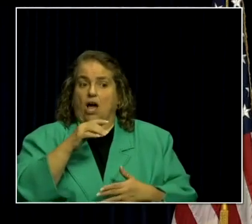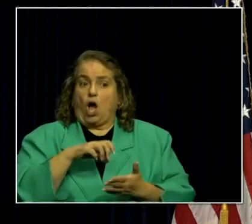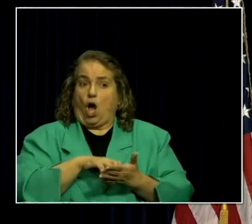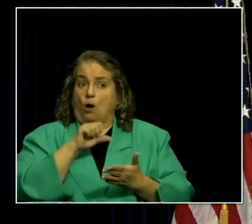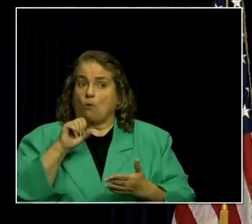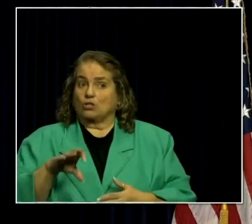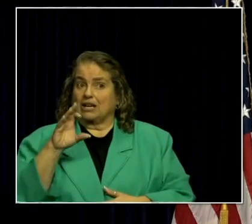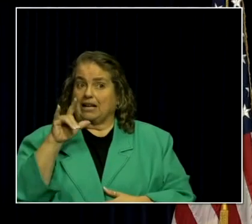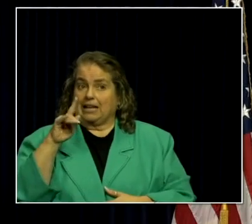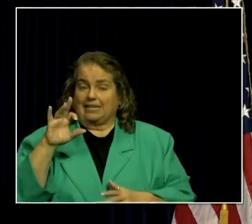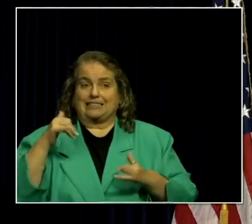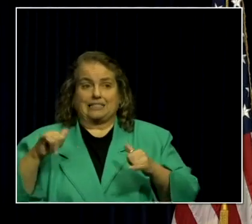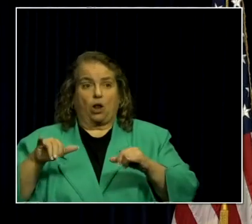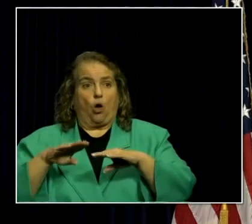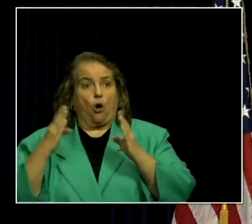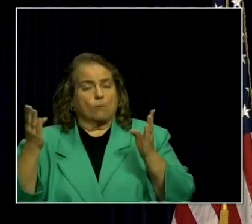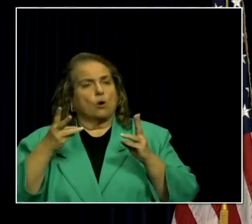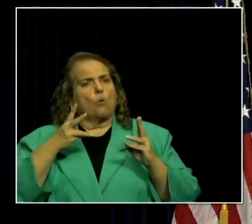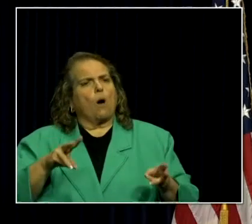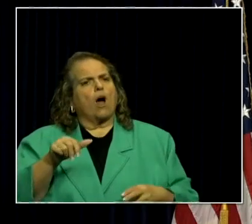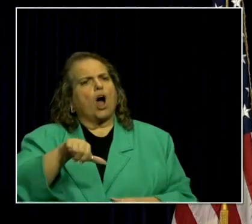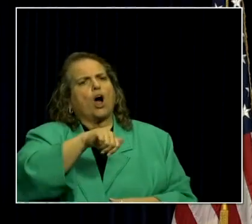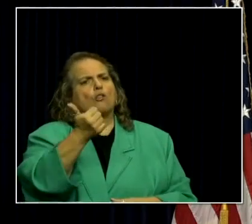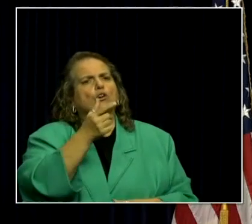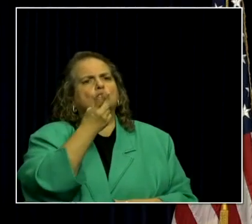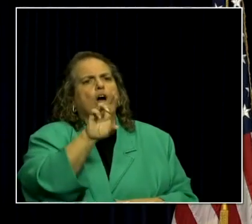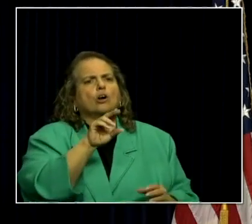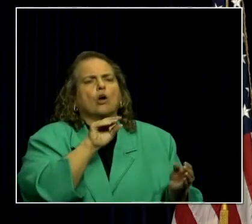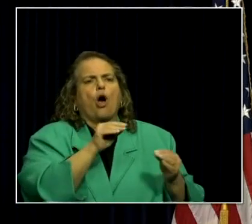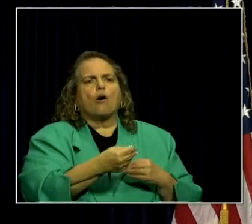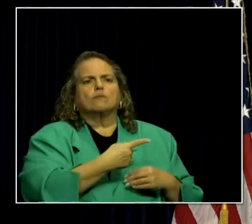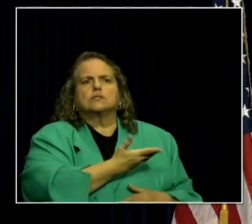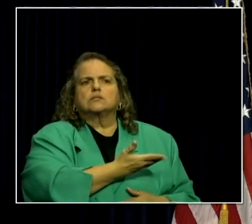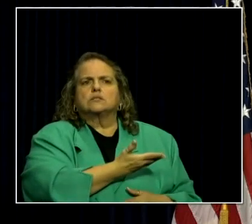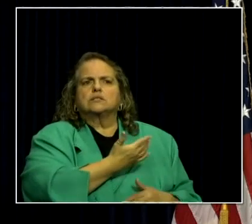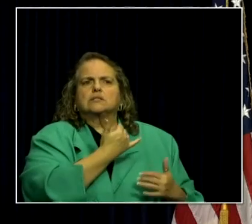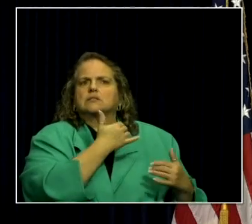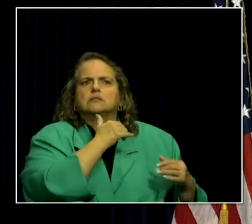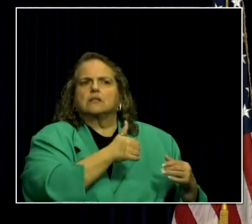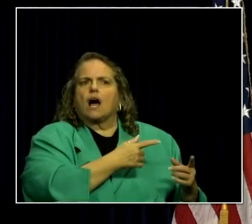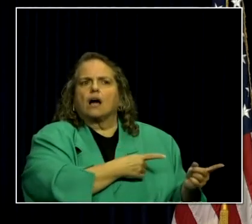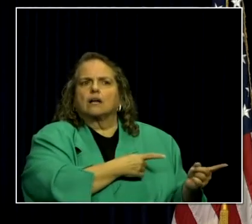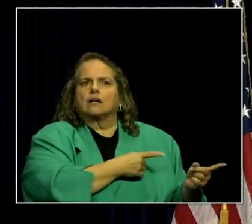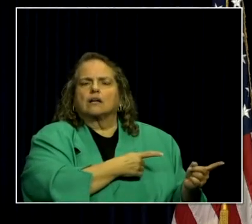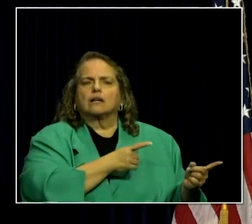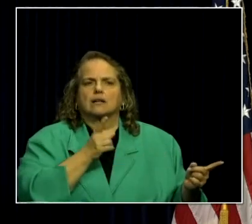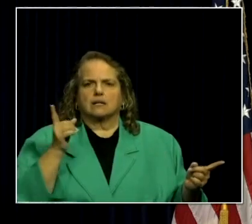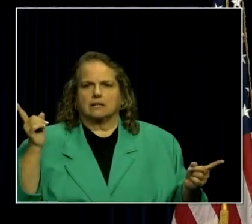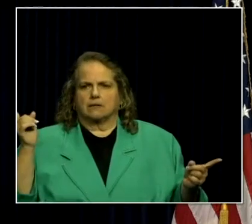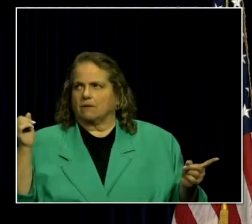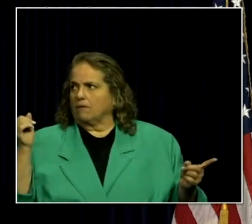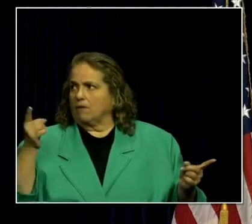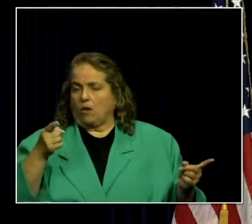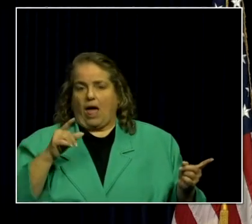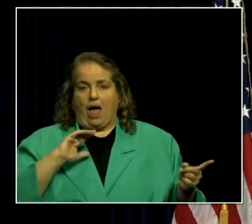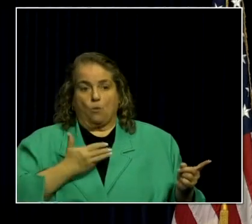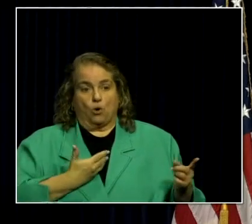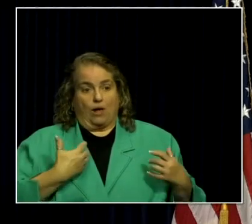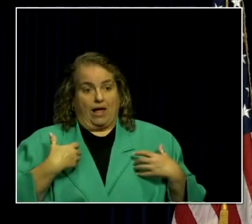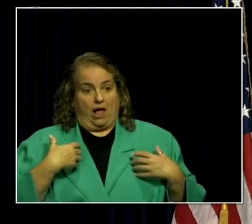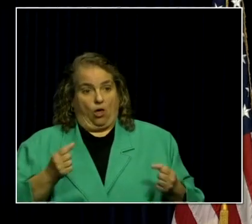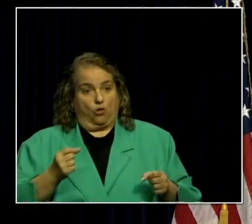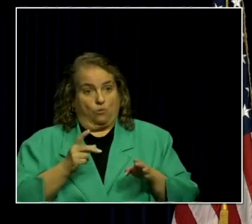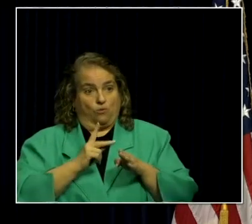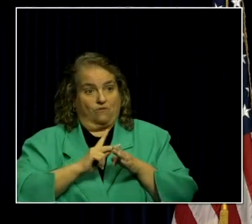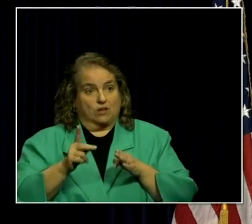reason behind that decision? The question is about whether these facilities are open and others aren't. I leave it to our health professionals to